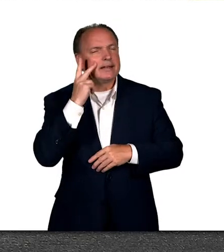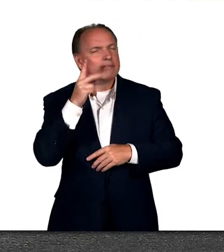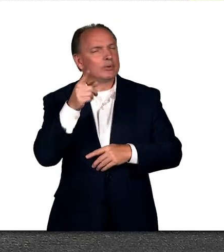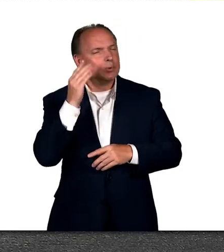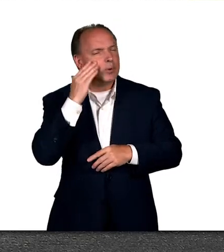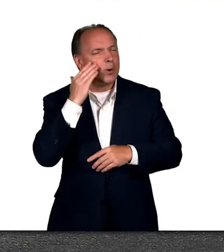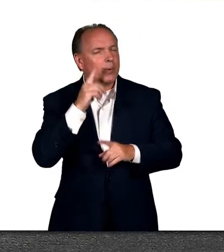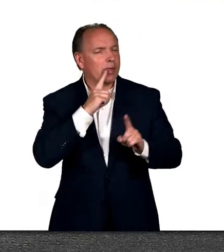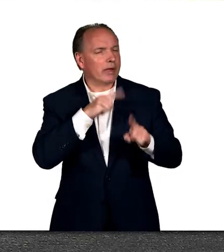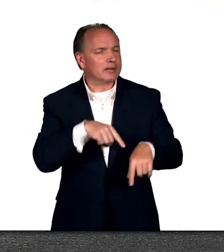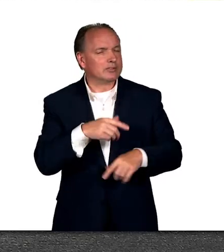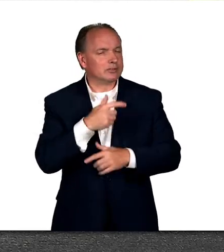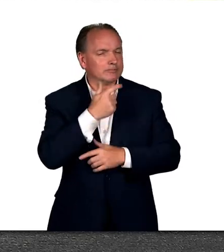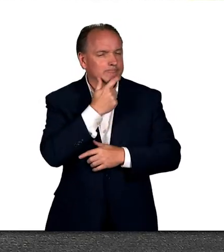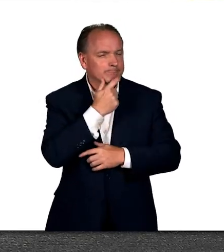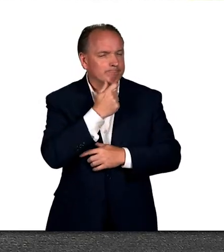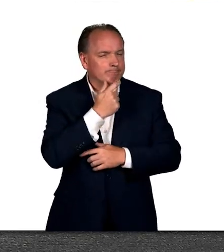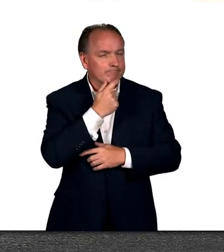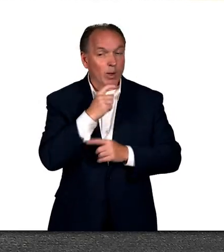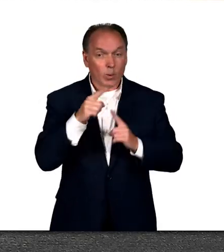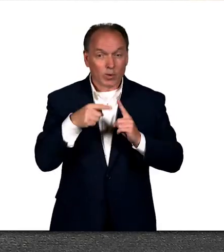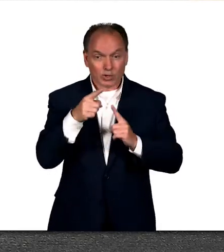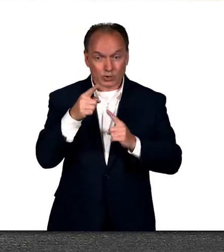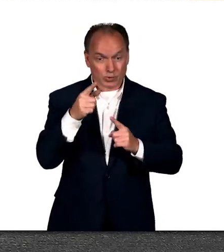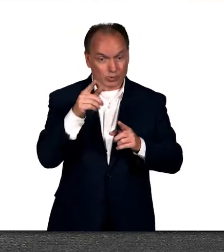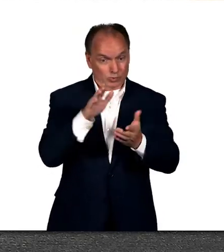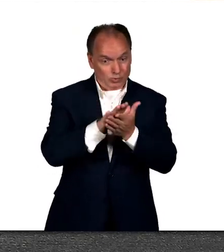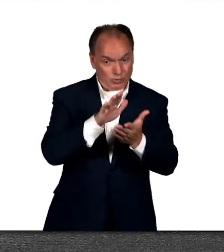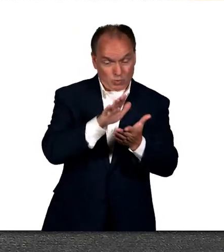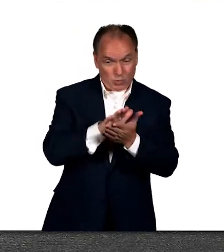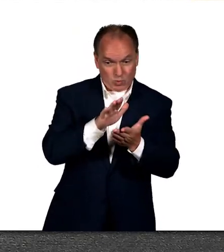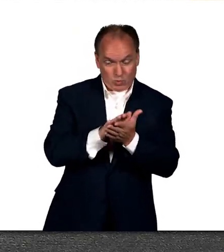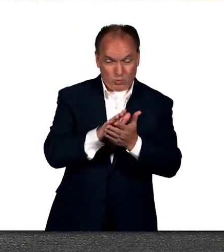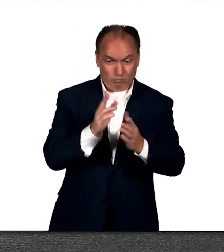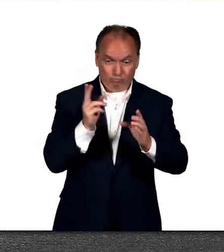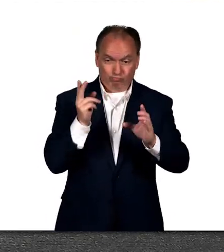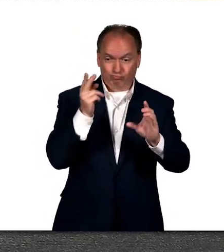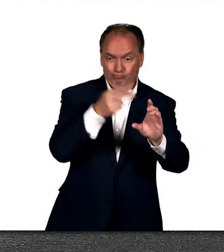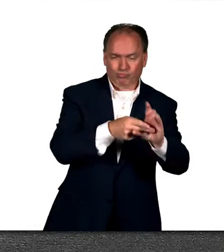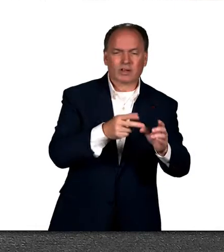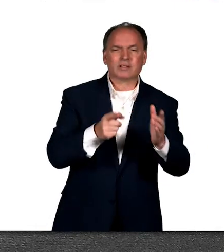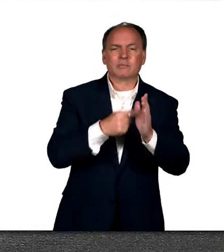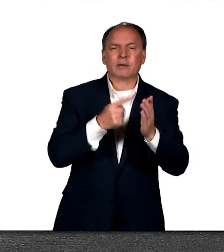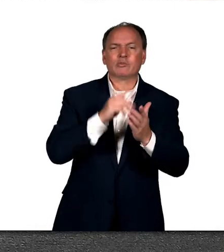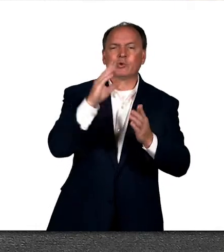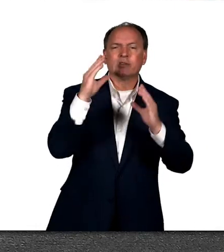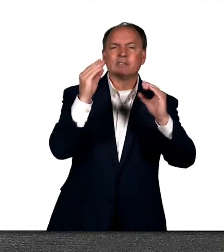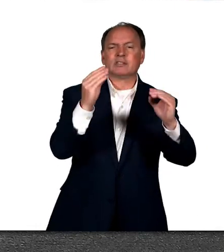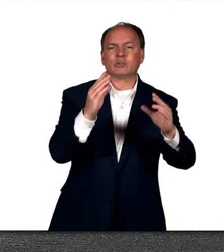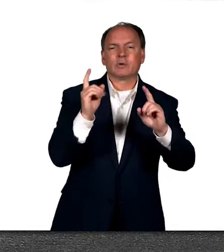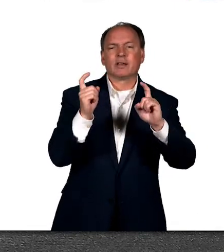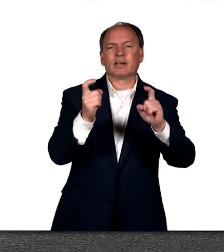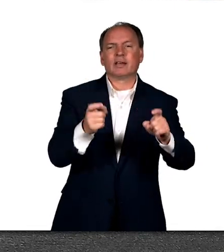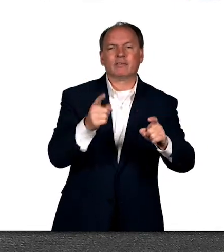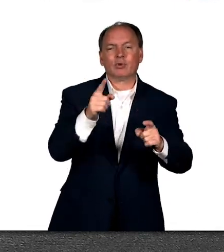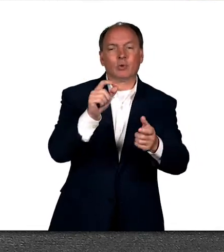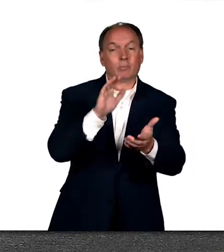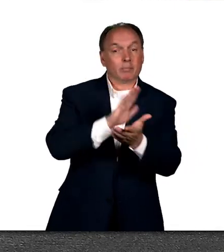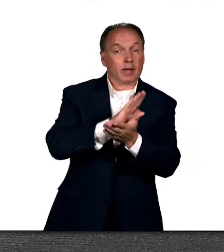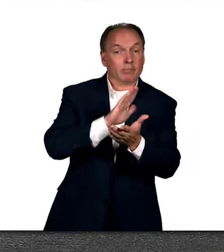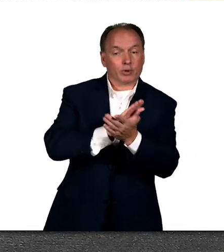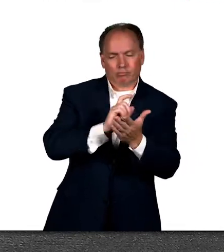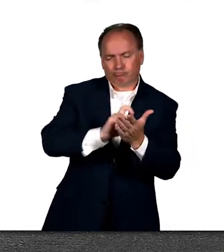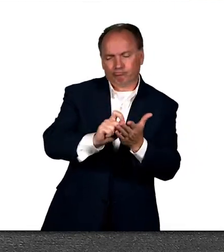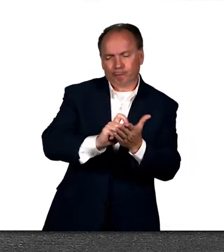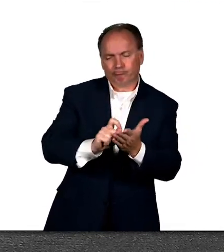if you know the answers. When you go to school, sometimes your teacher will give you